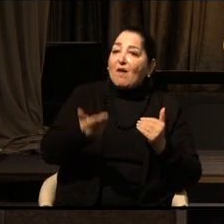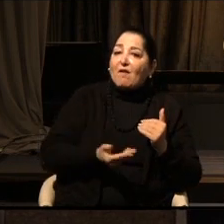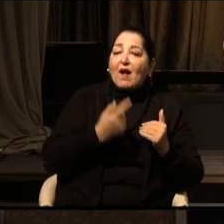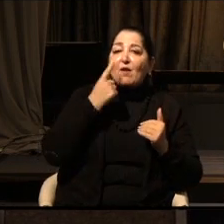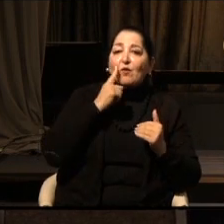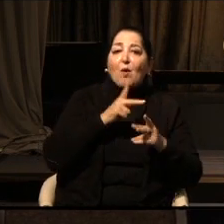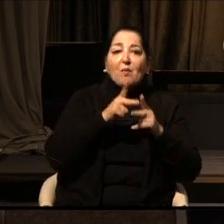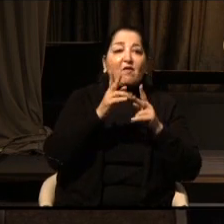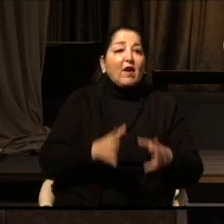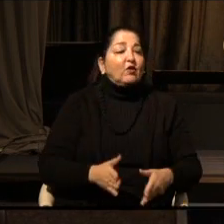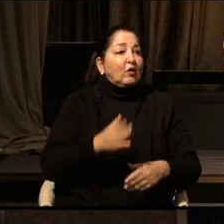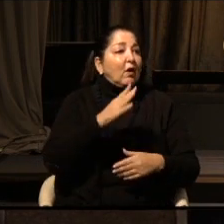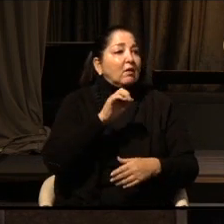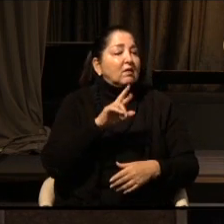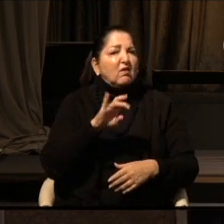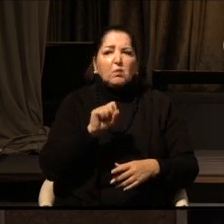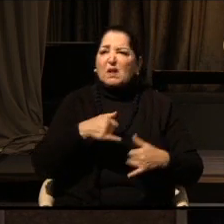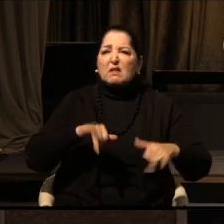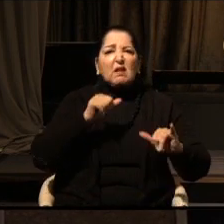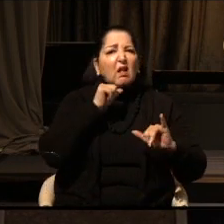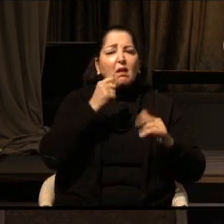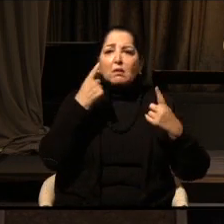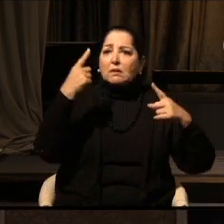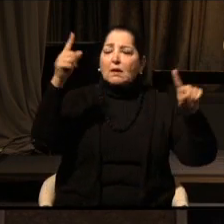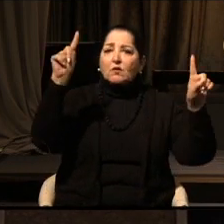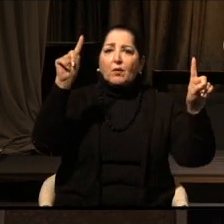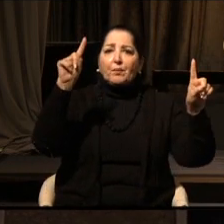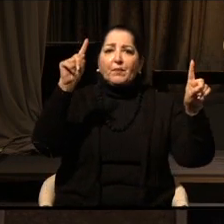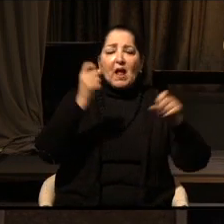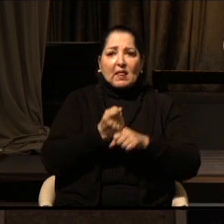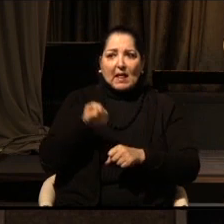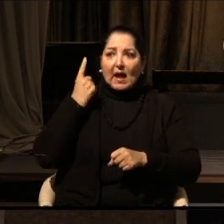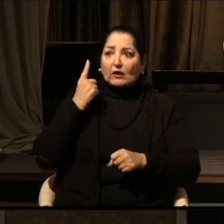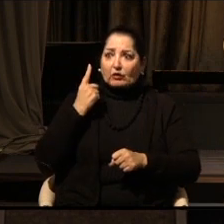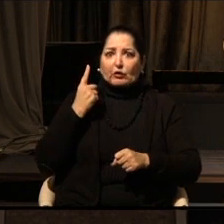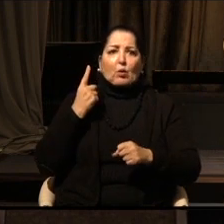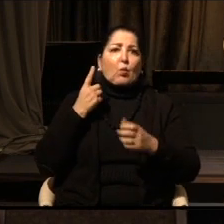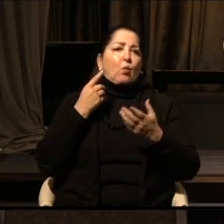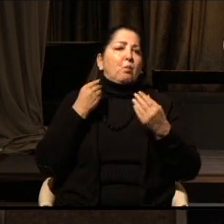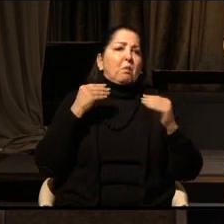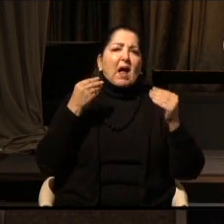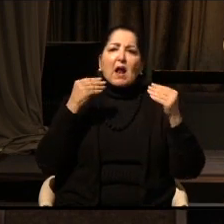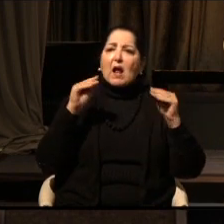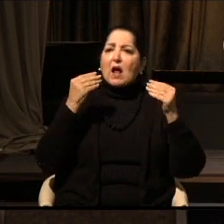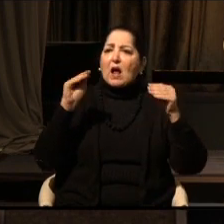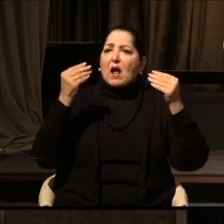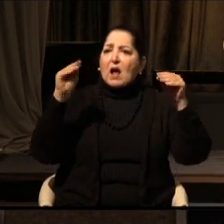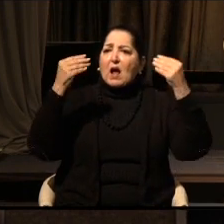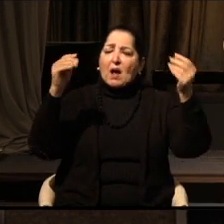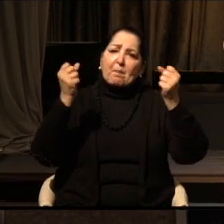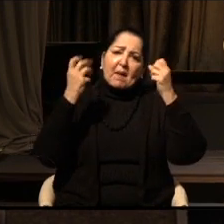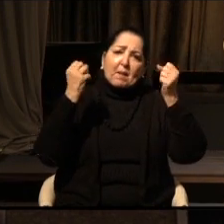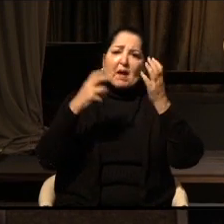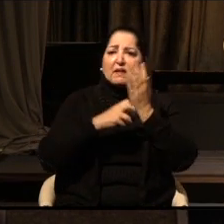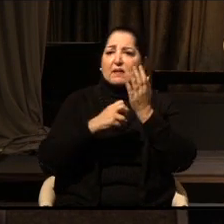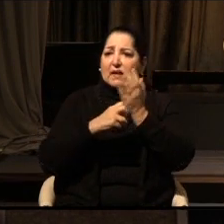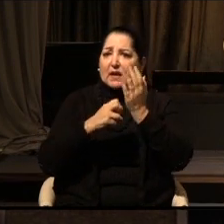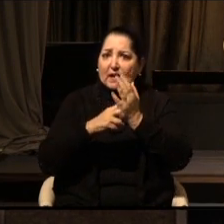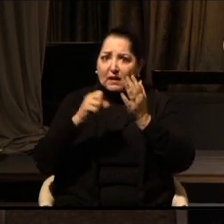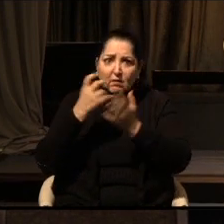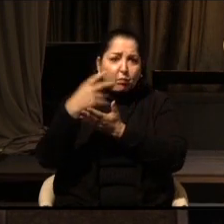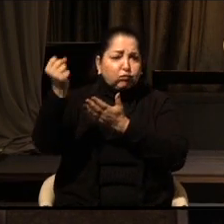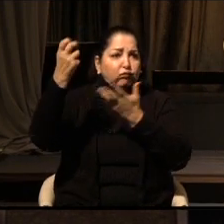clicking. After record sales last year, we found ourselves struggling to solicit participation, even at some free